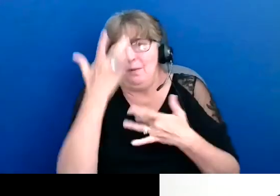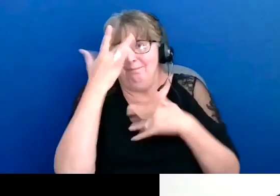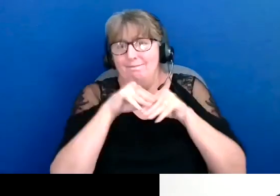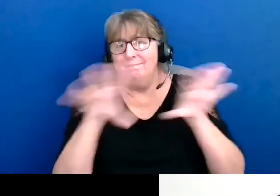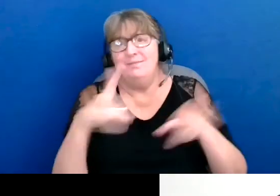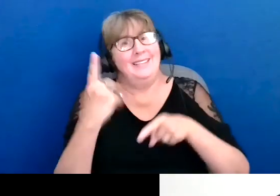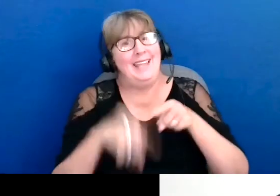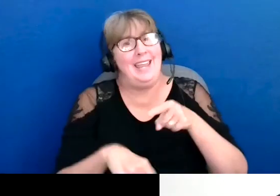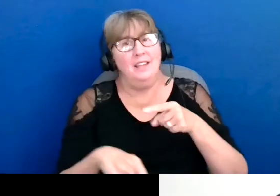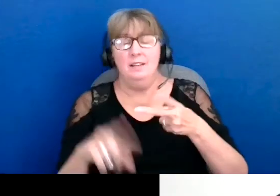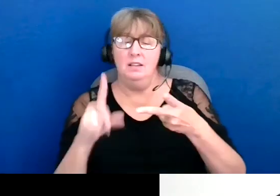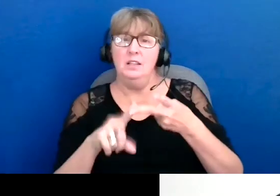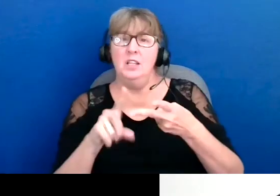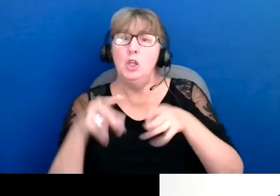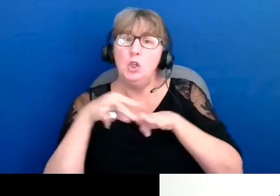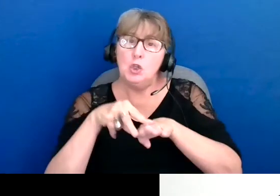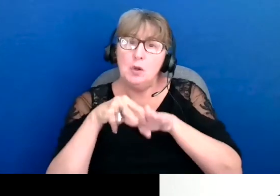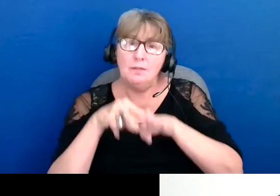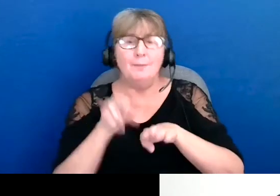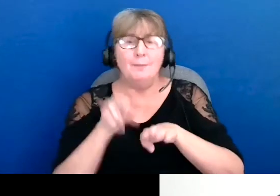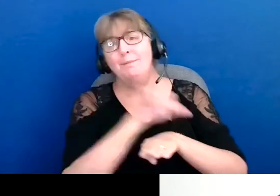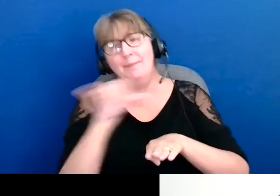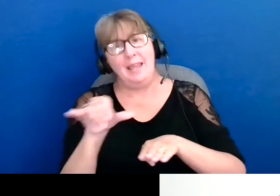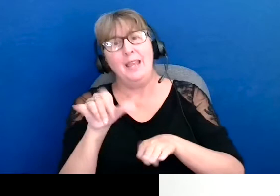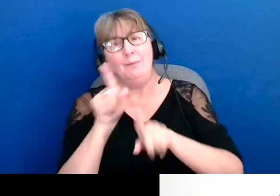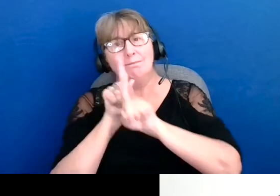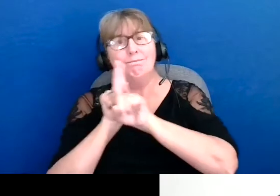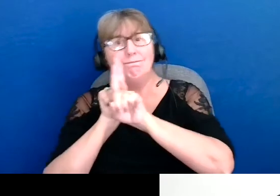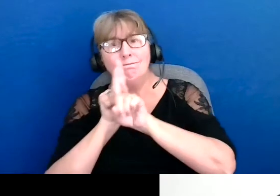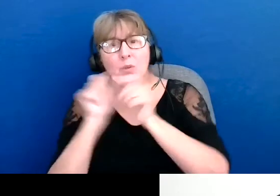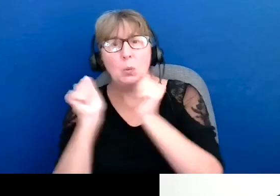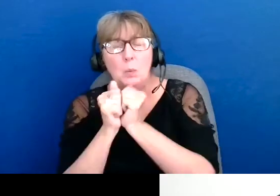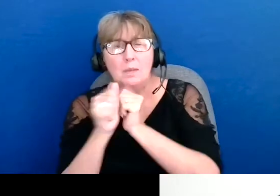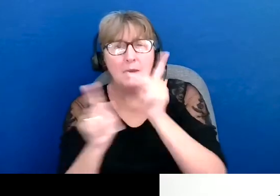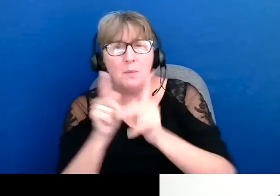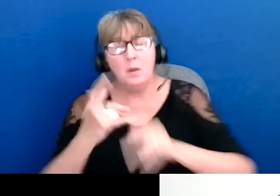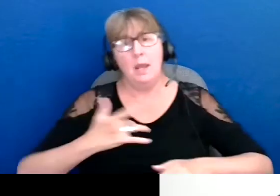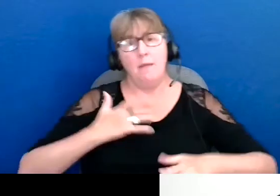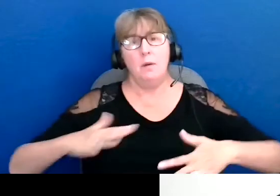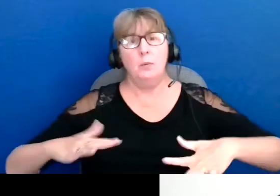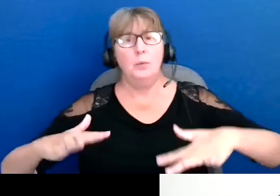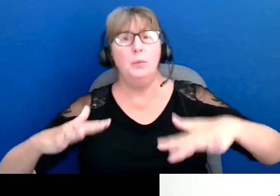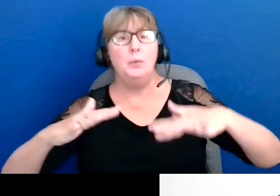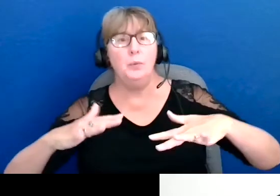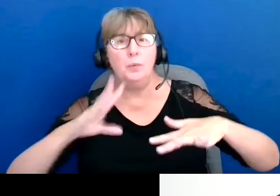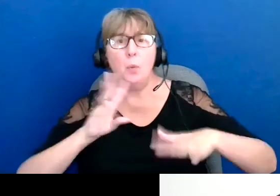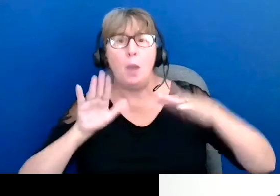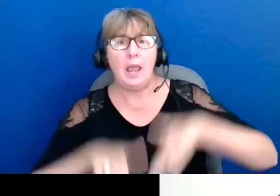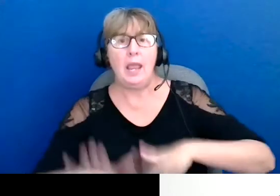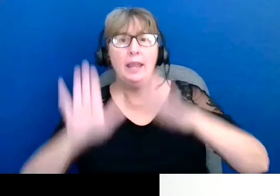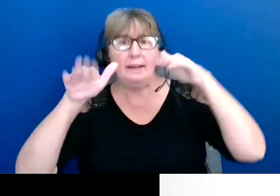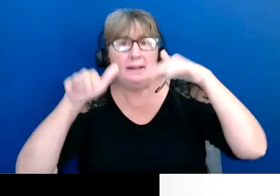close contact with other people, and I feel the vibrations of the waves through my feet, through the